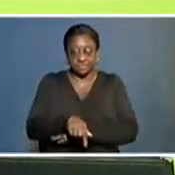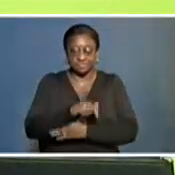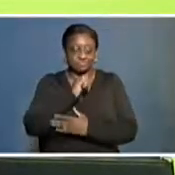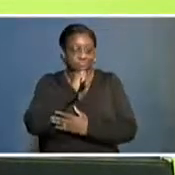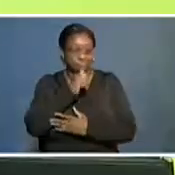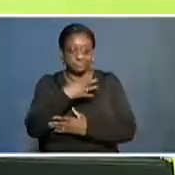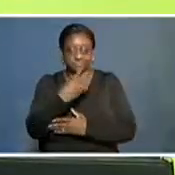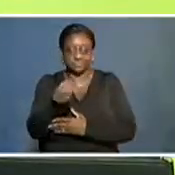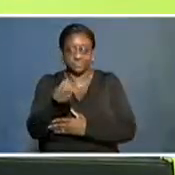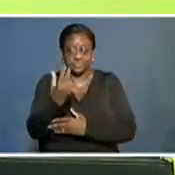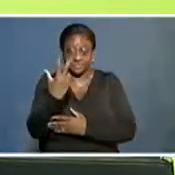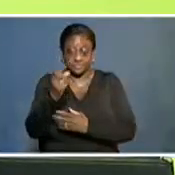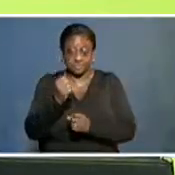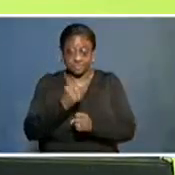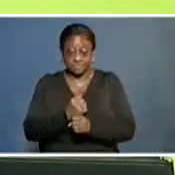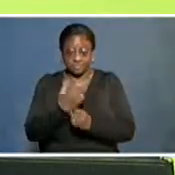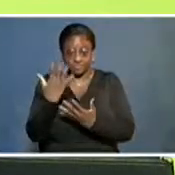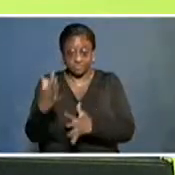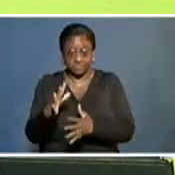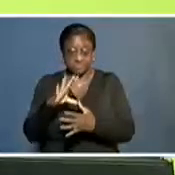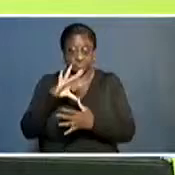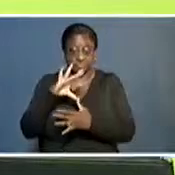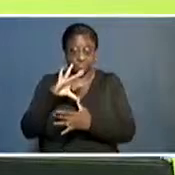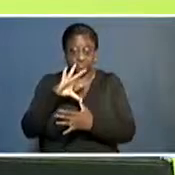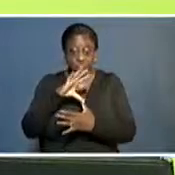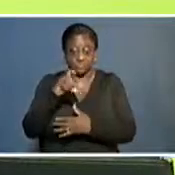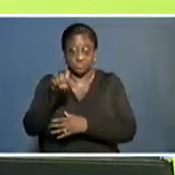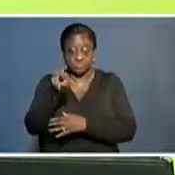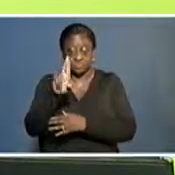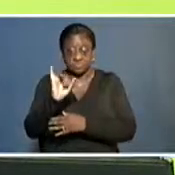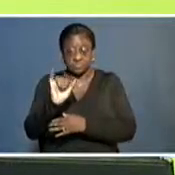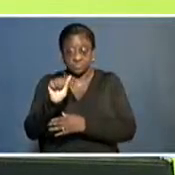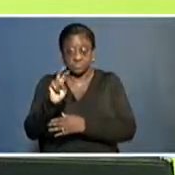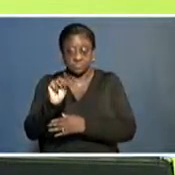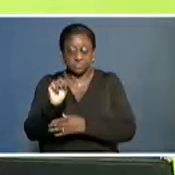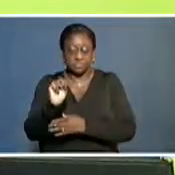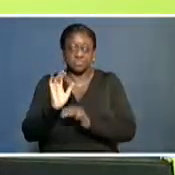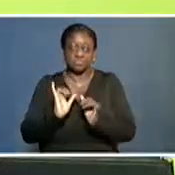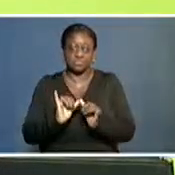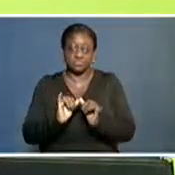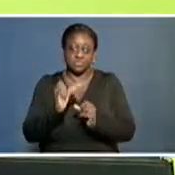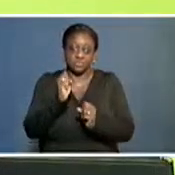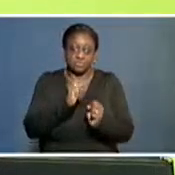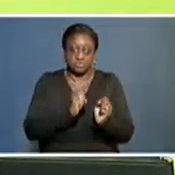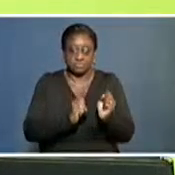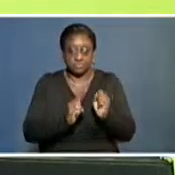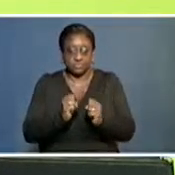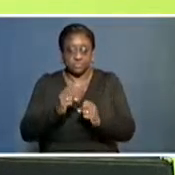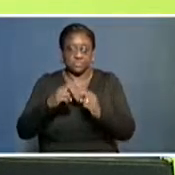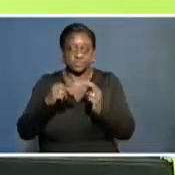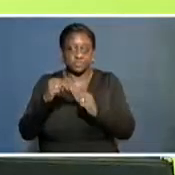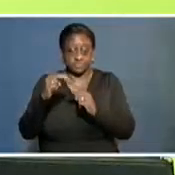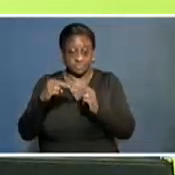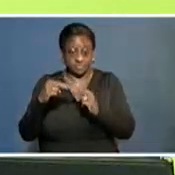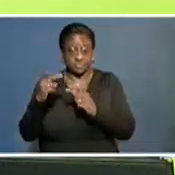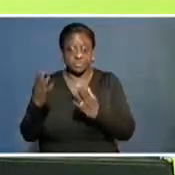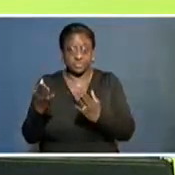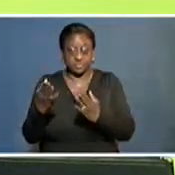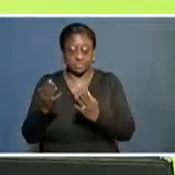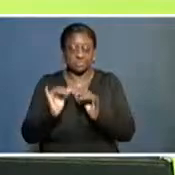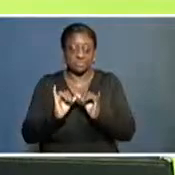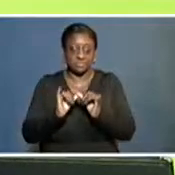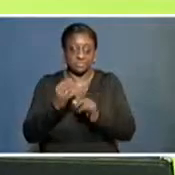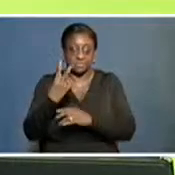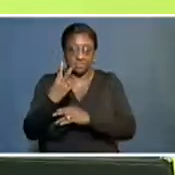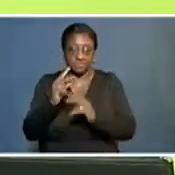not out. 3 years after Hurricane Dorian, the struggle to rebuild two devastated economies continues. But the